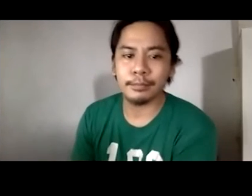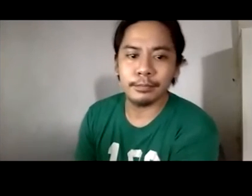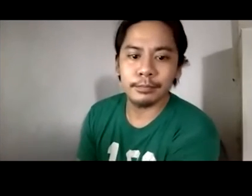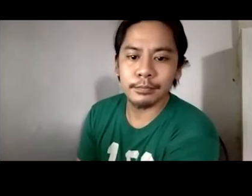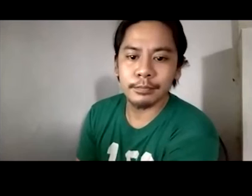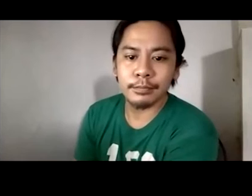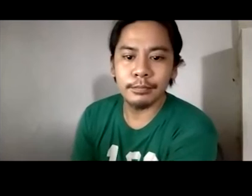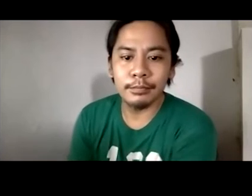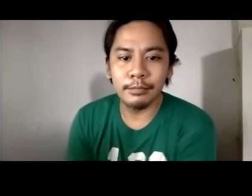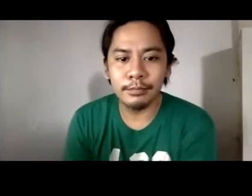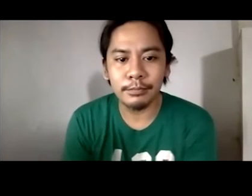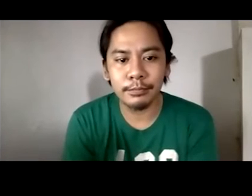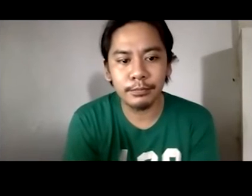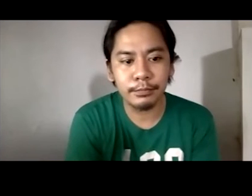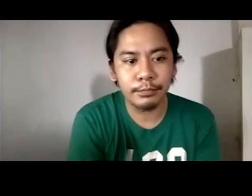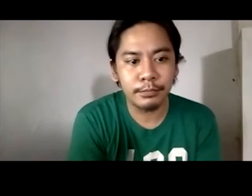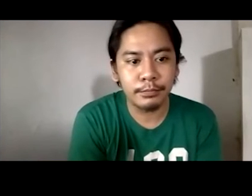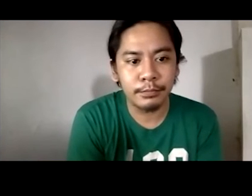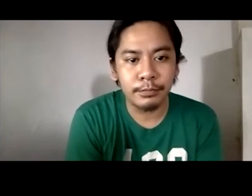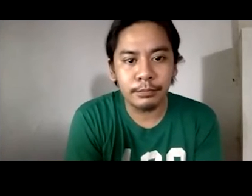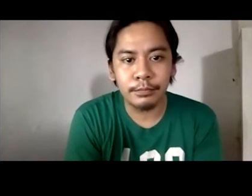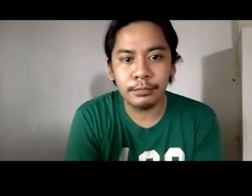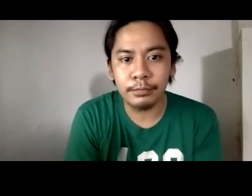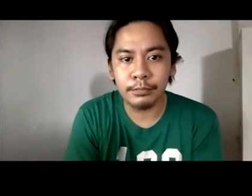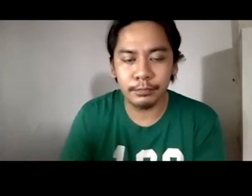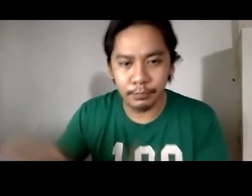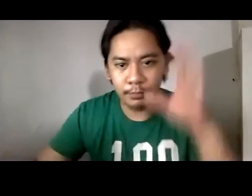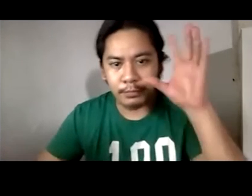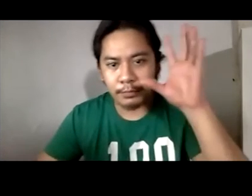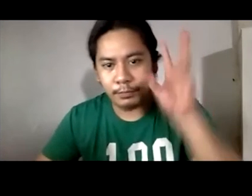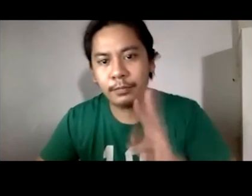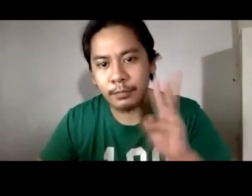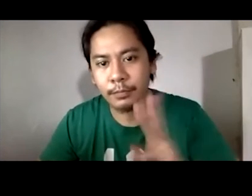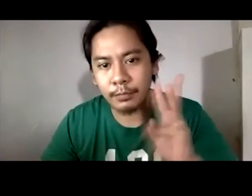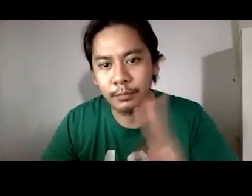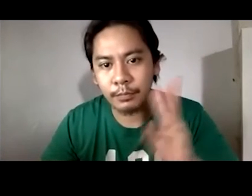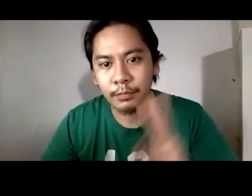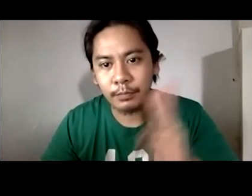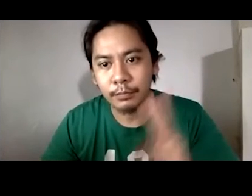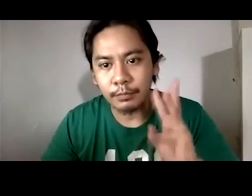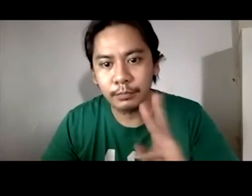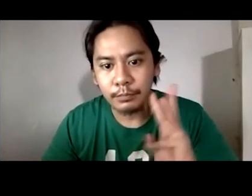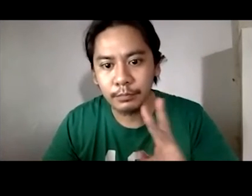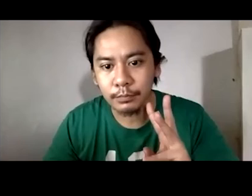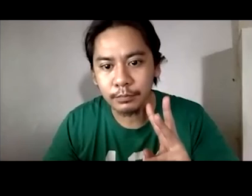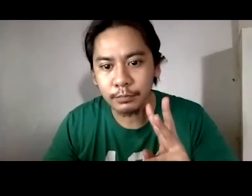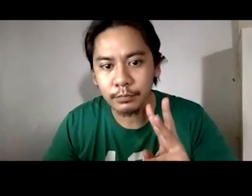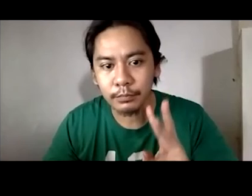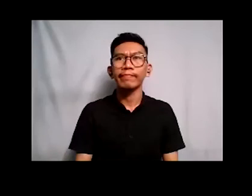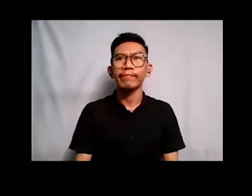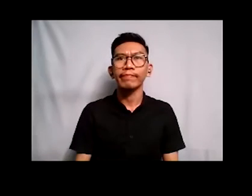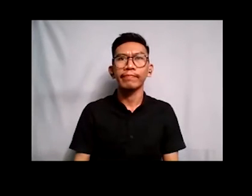interchangeable, right? And Patrick agrees.